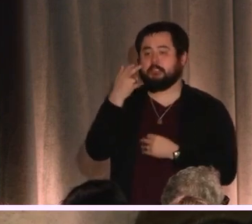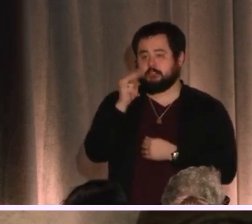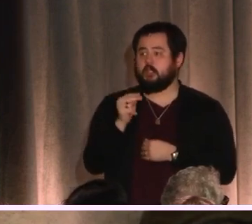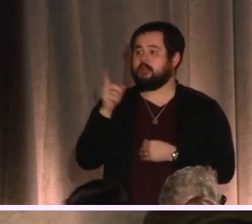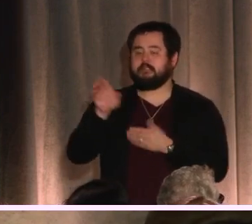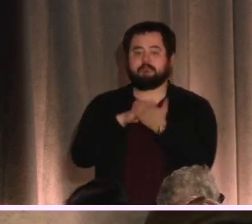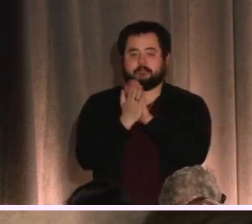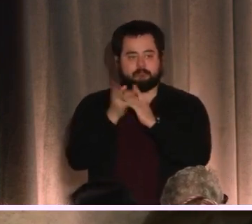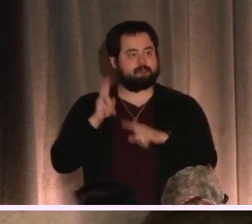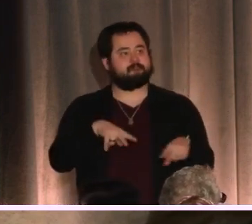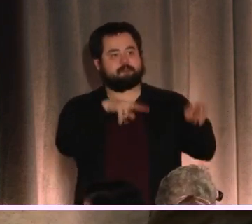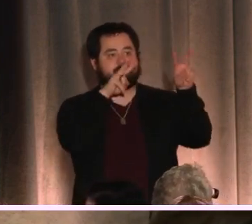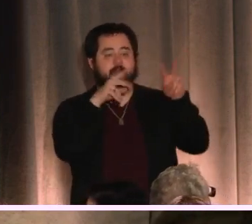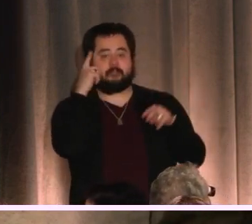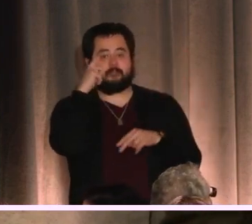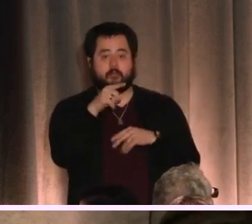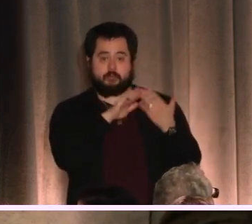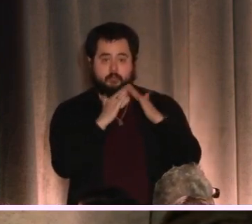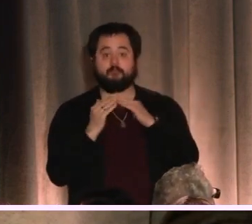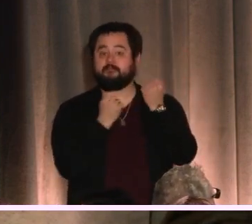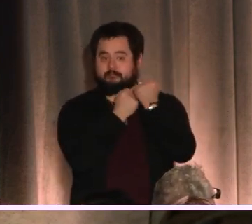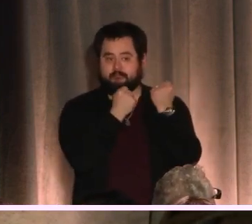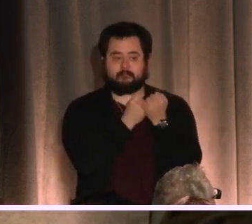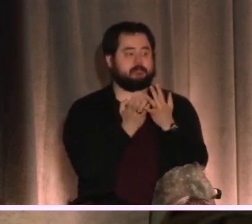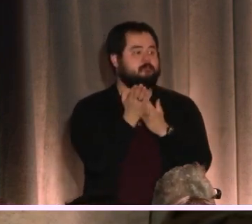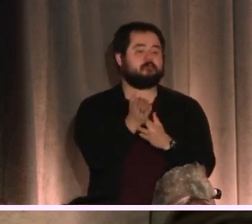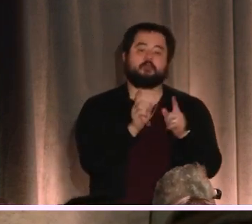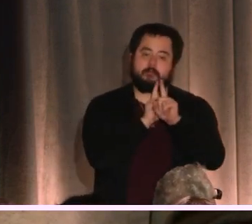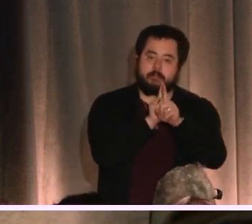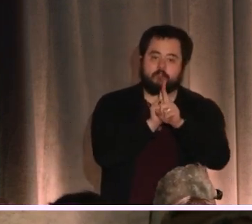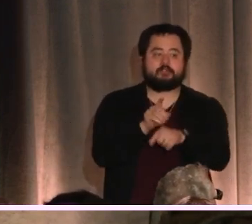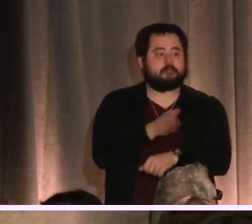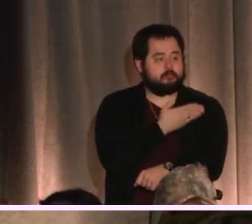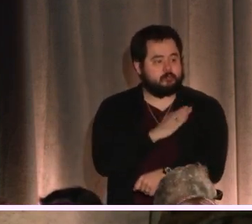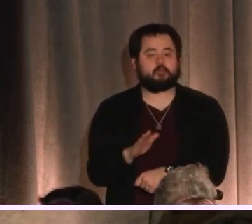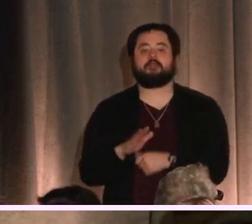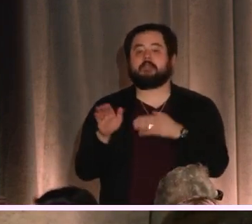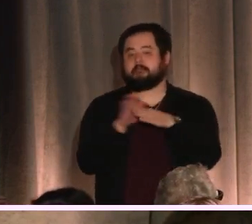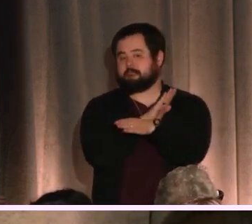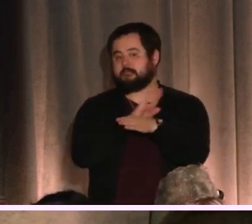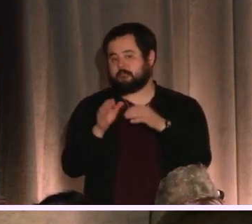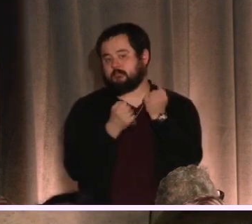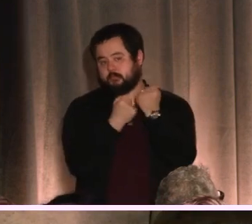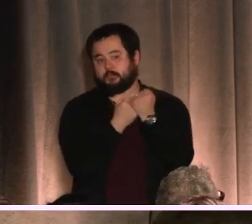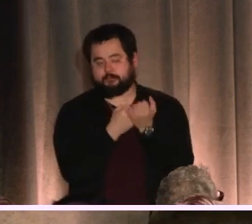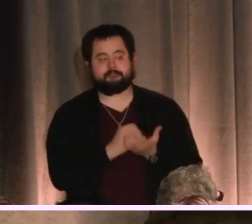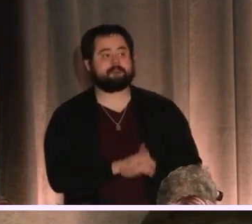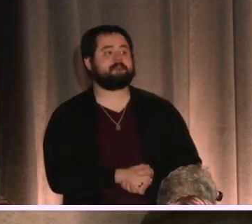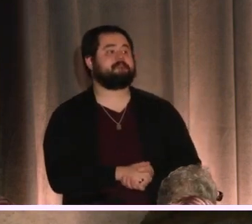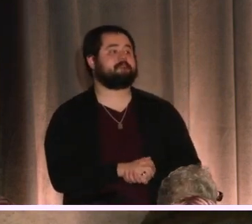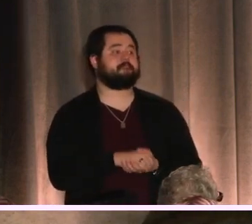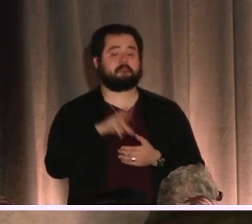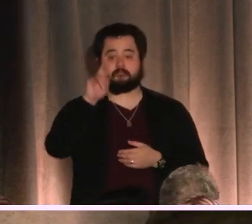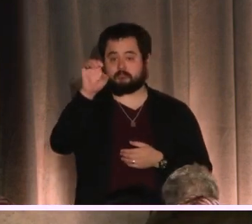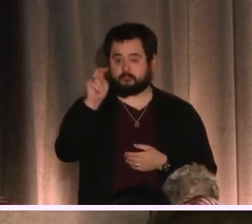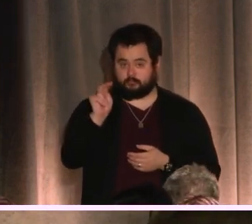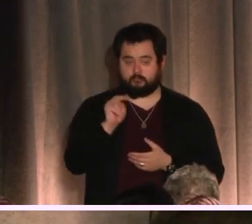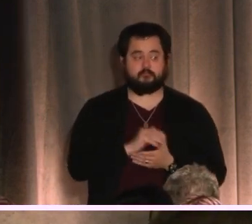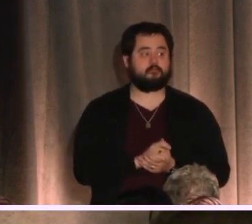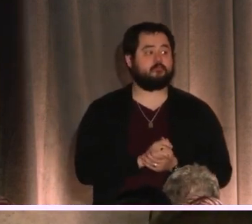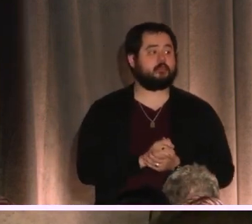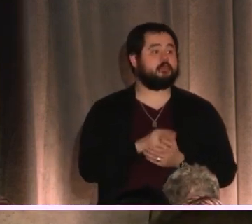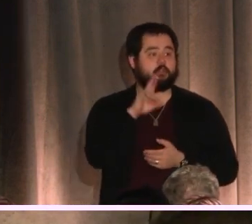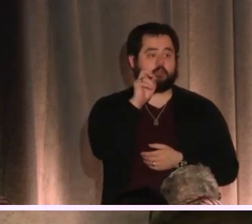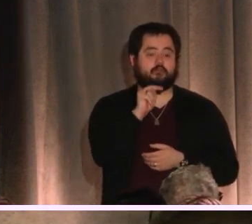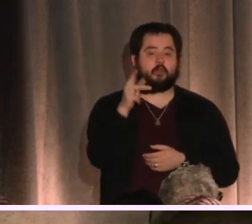community, for community advocacy through mentorship, music, and entrepreneurial support. And Ron